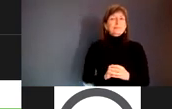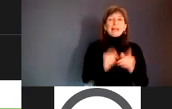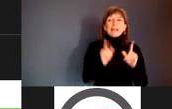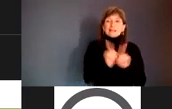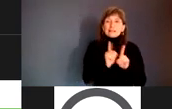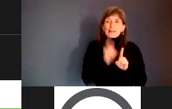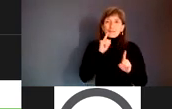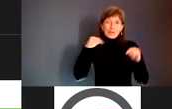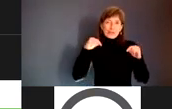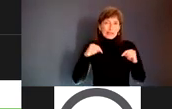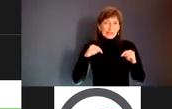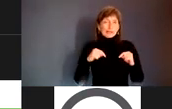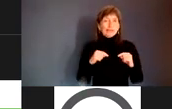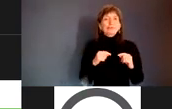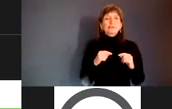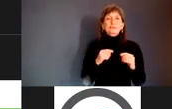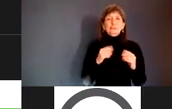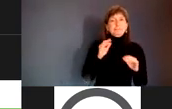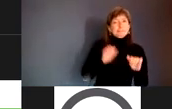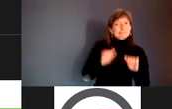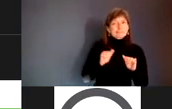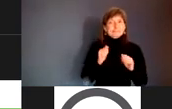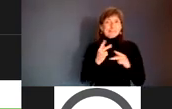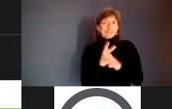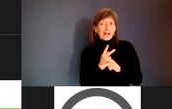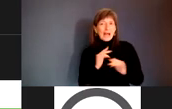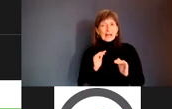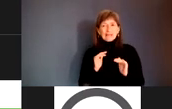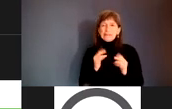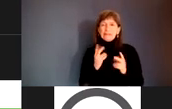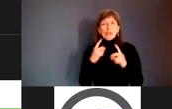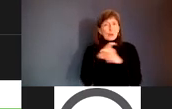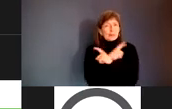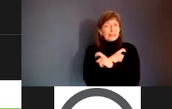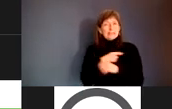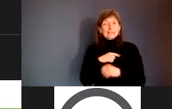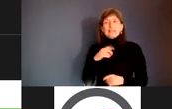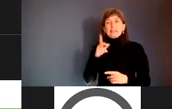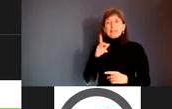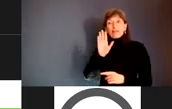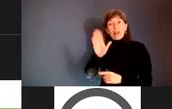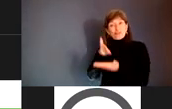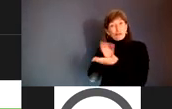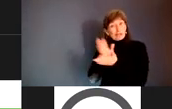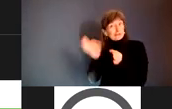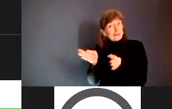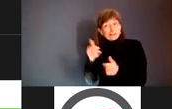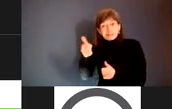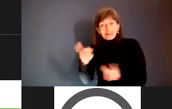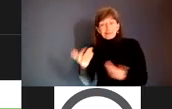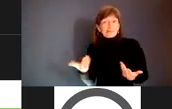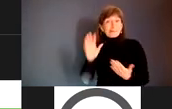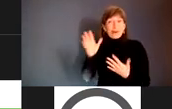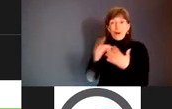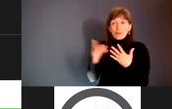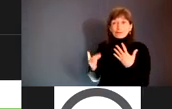for adults. I think we really touched on that today. It's so interconnected with, people's rights to make decisions and exercise choice. And this has really been evident across